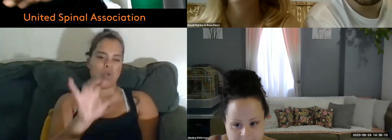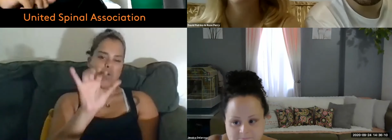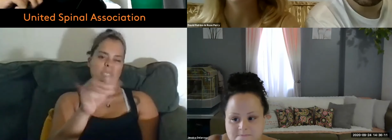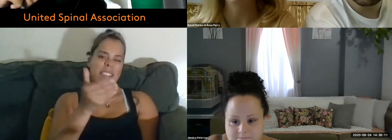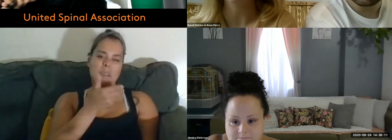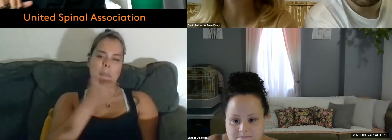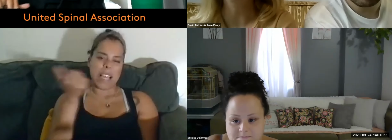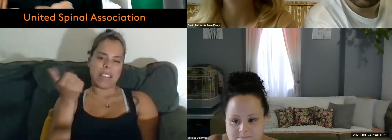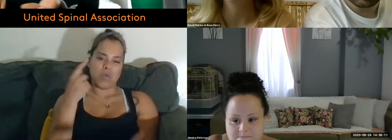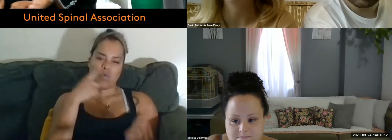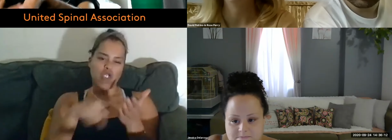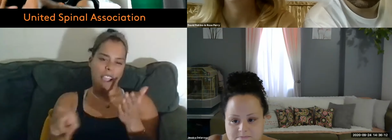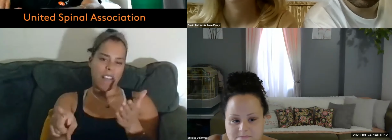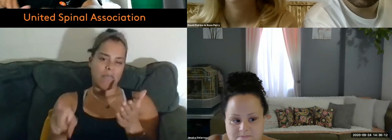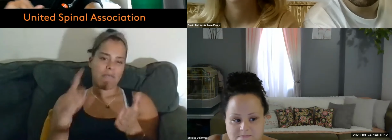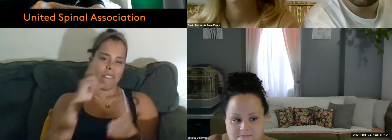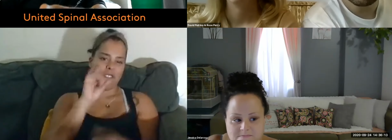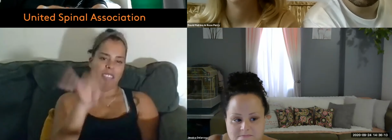now. Cool.